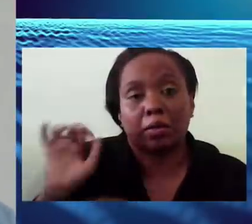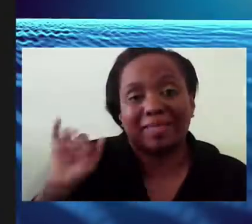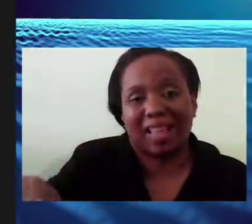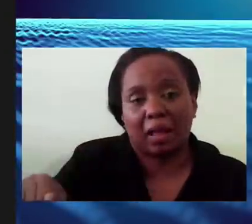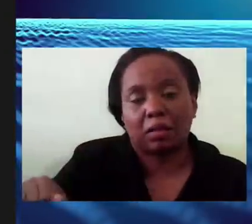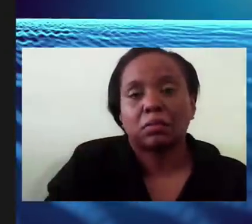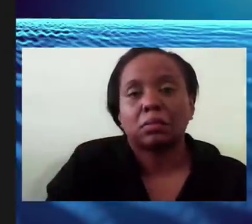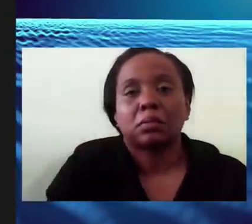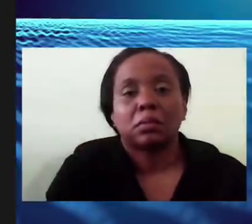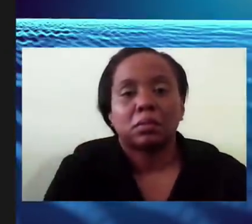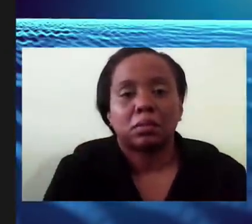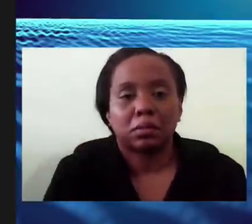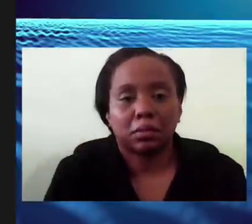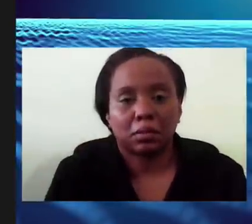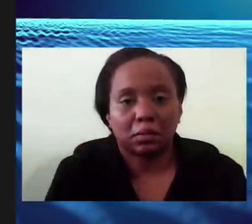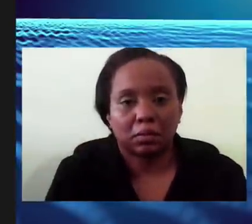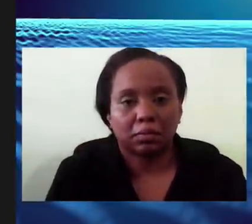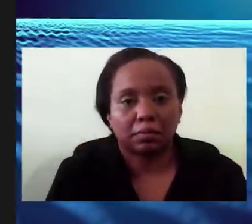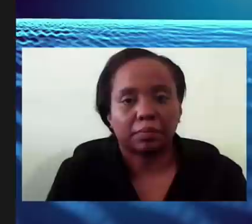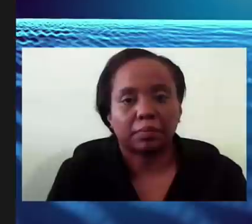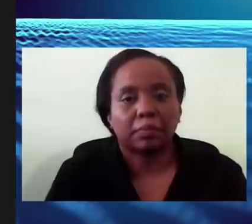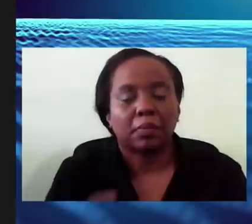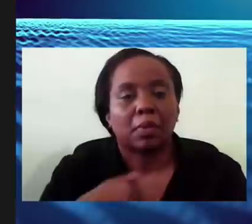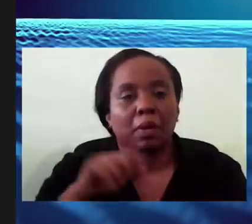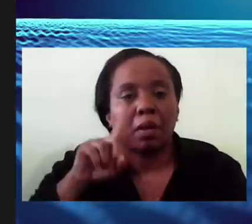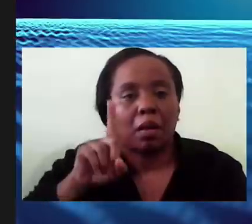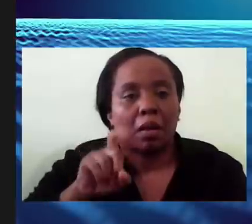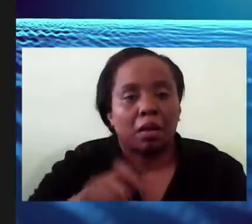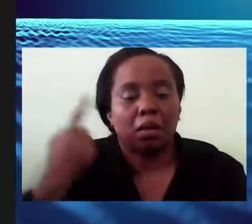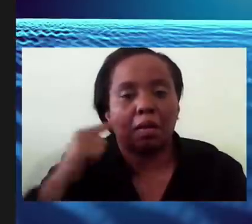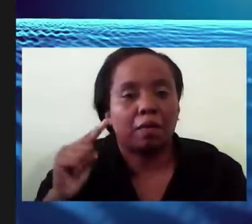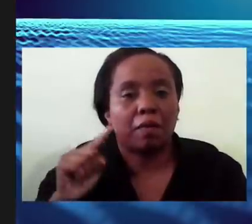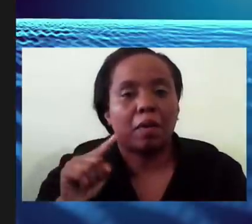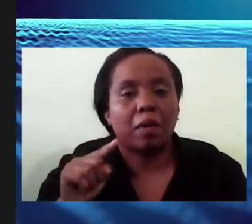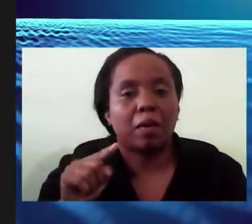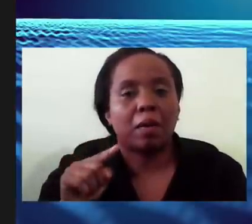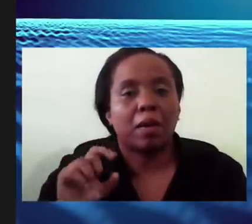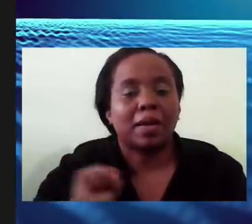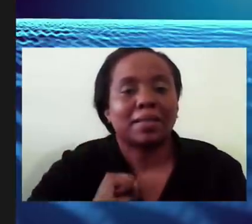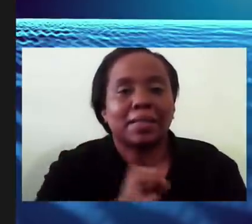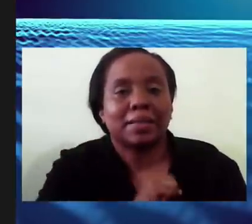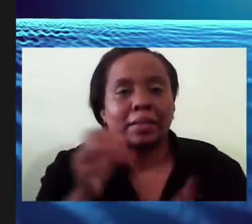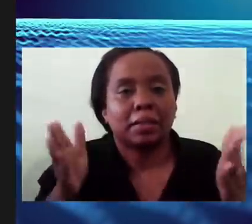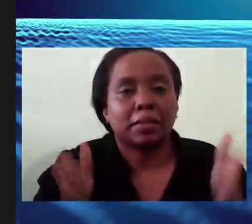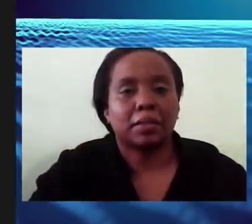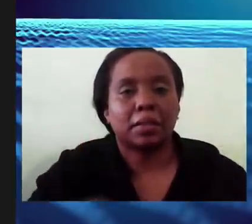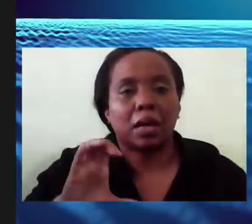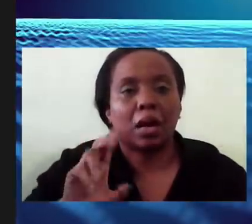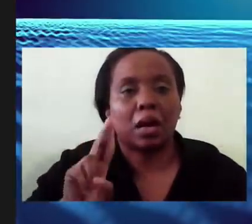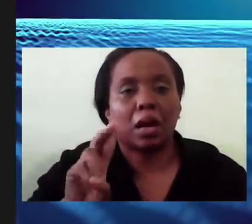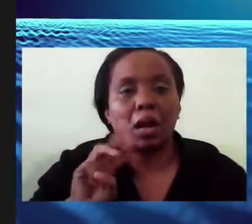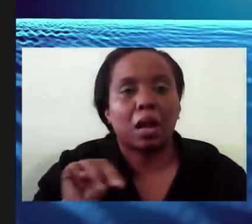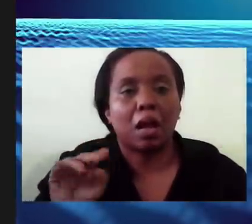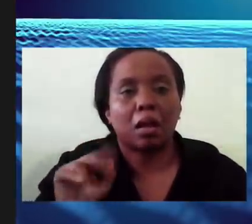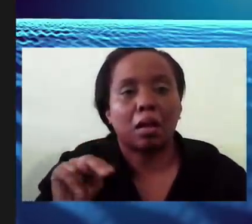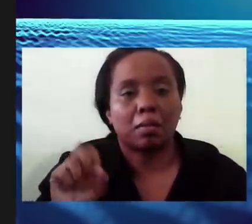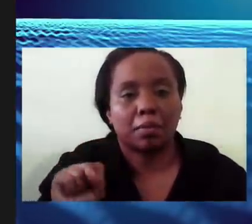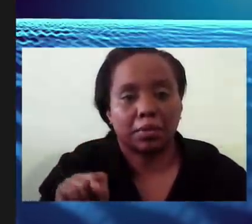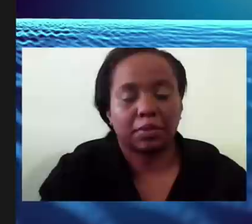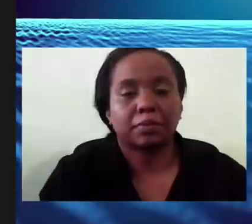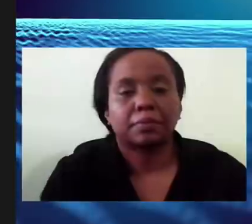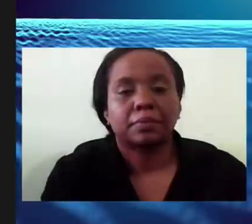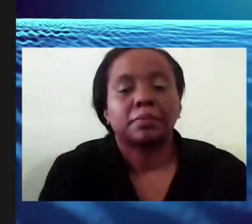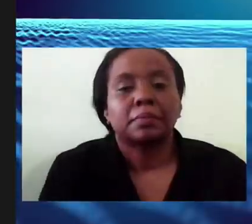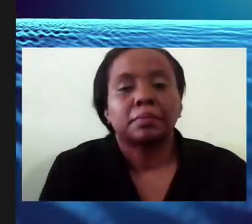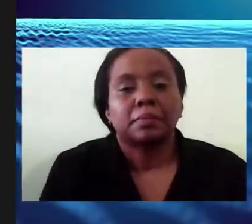I have a question for Senator Cummins, Wendy Burke, Starcom Network. Can you give me some indication as